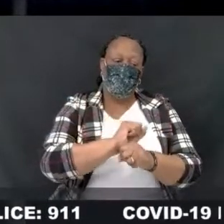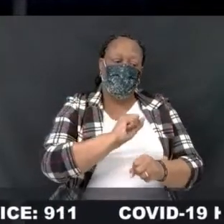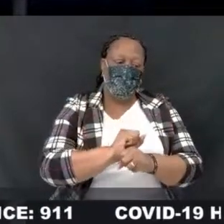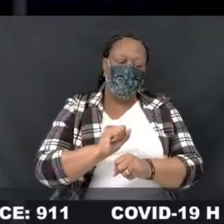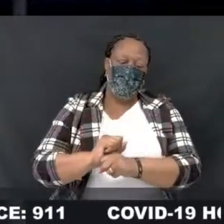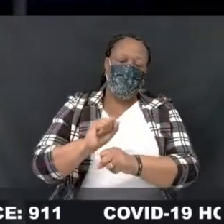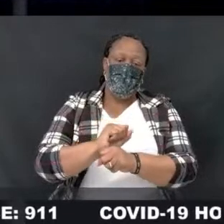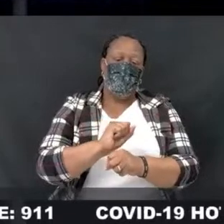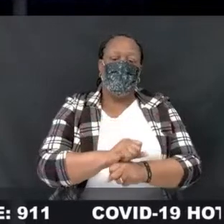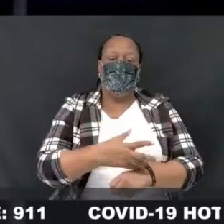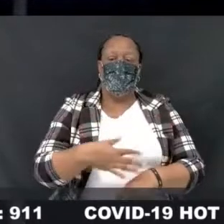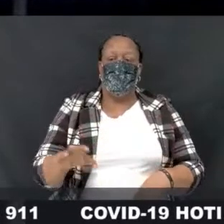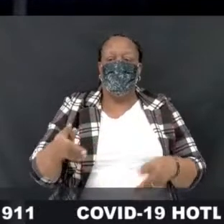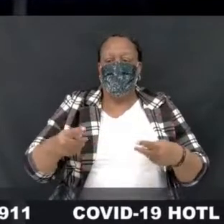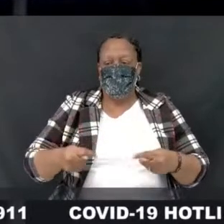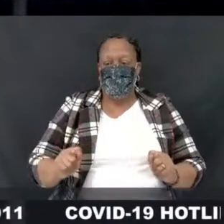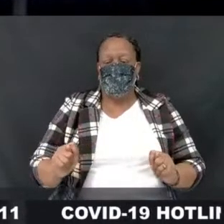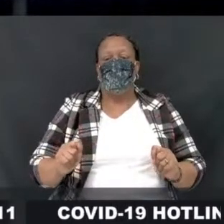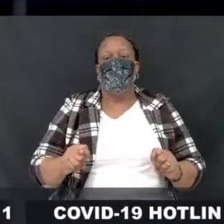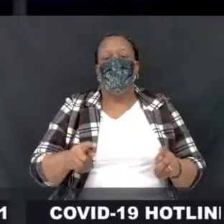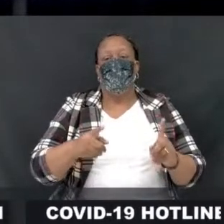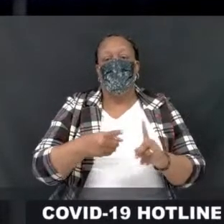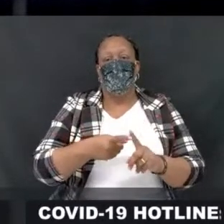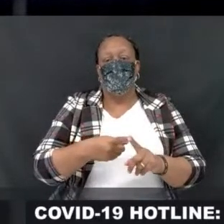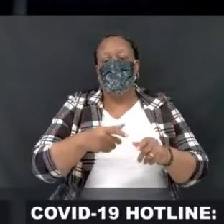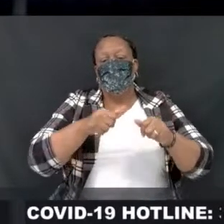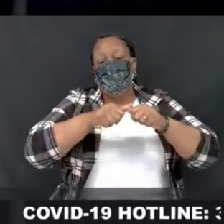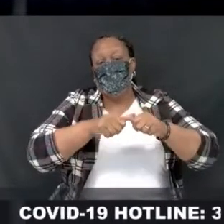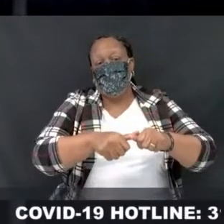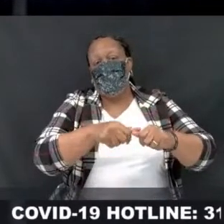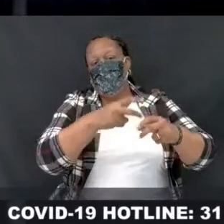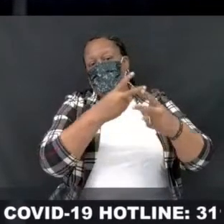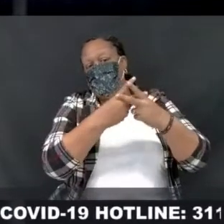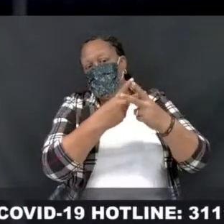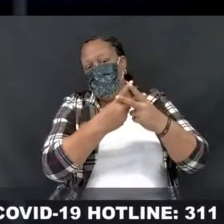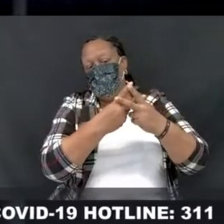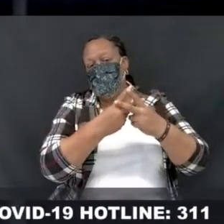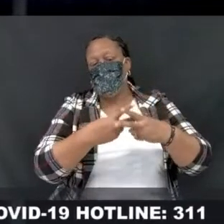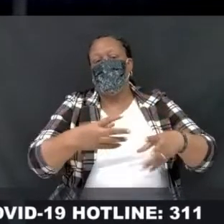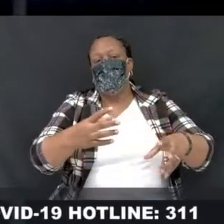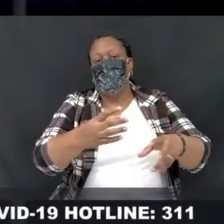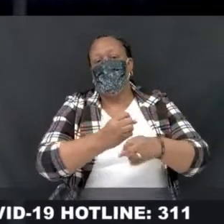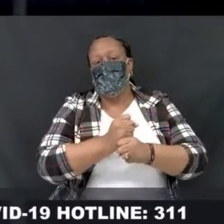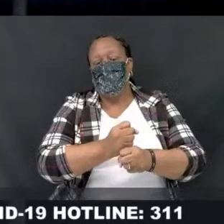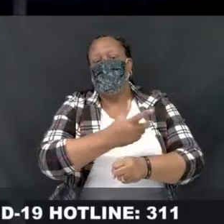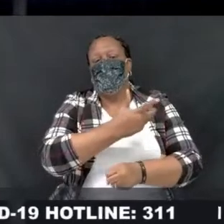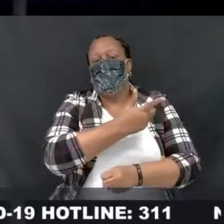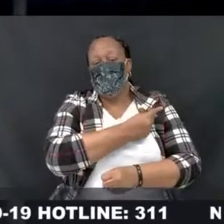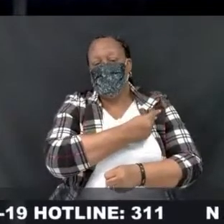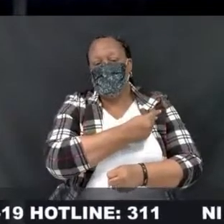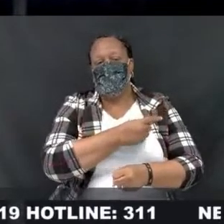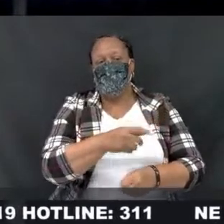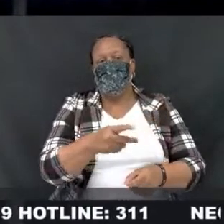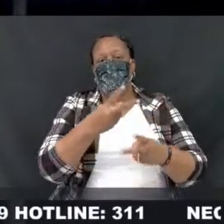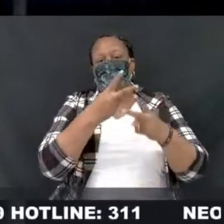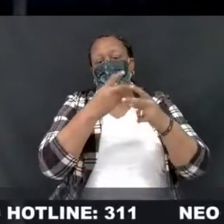weekly basis going forward. I want you to stay safe, protect yourself, get vaccinated, get boosted. Thank you.